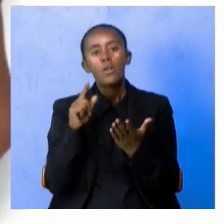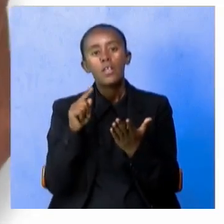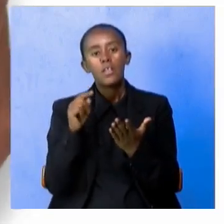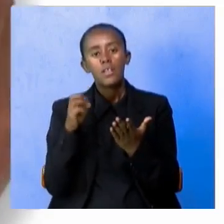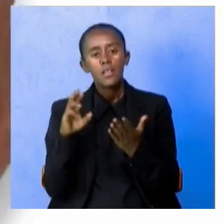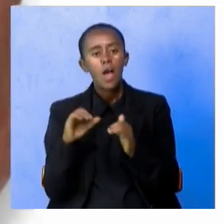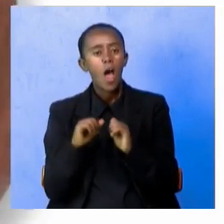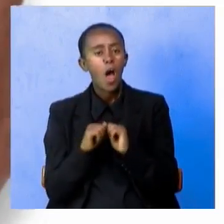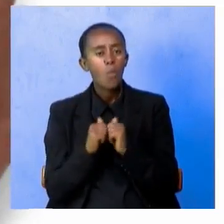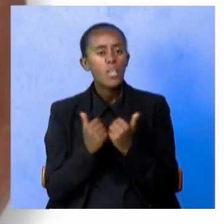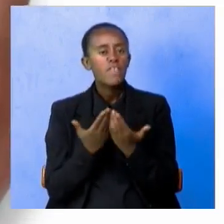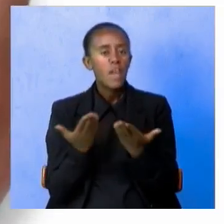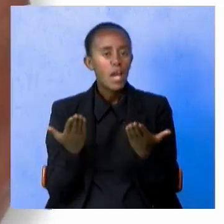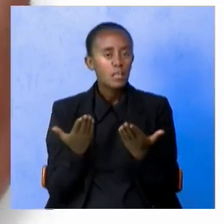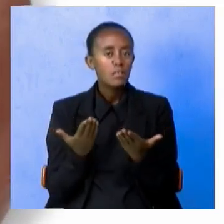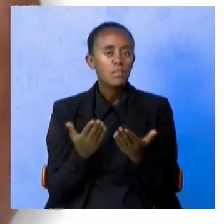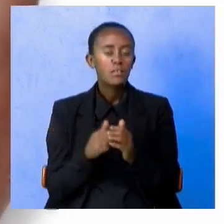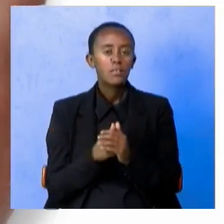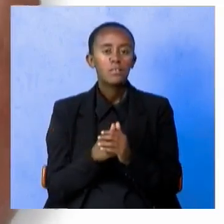however,